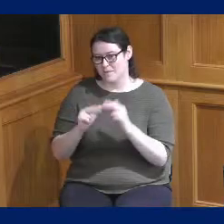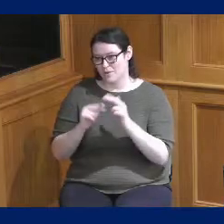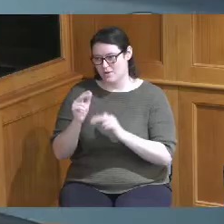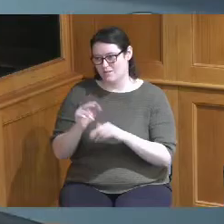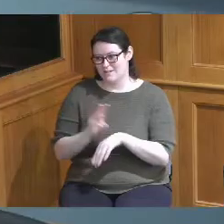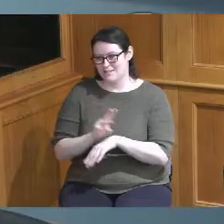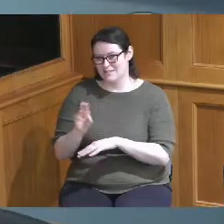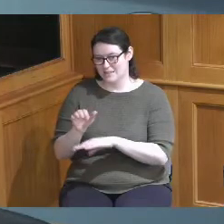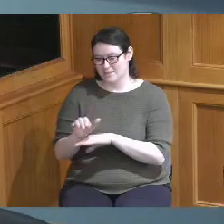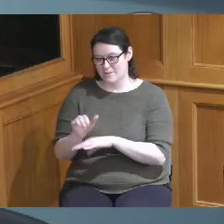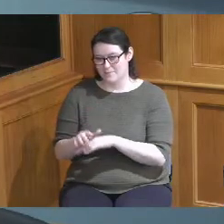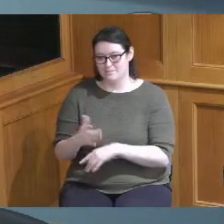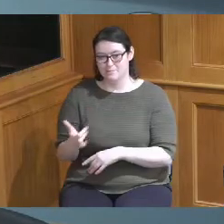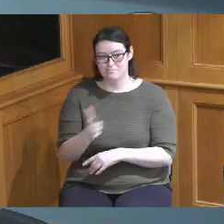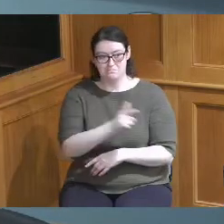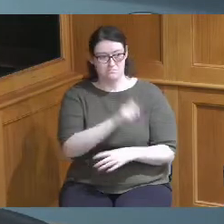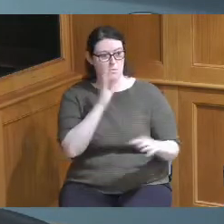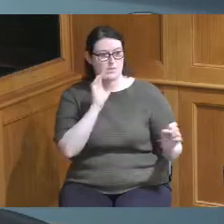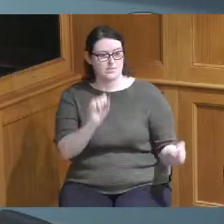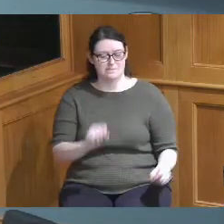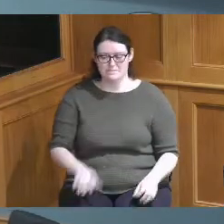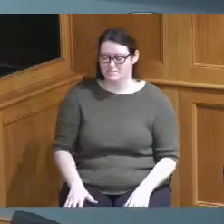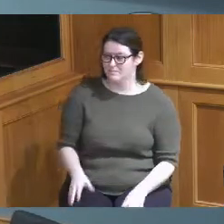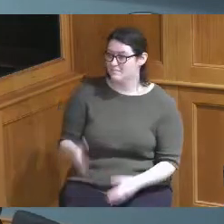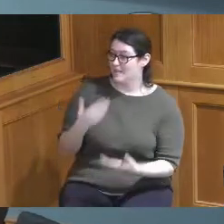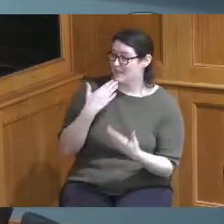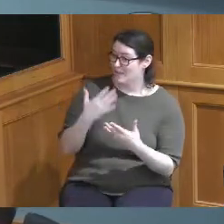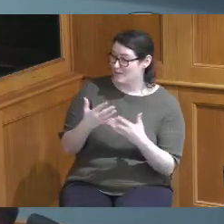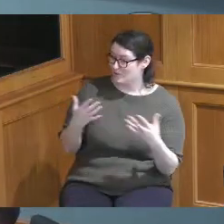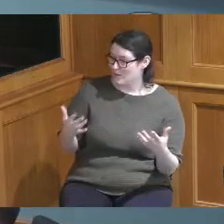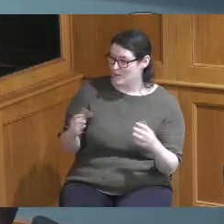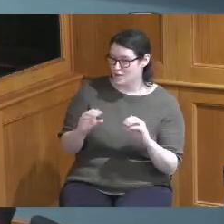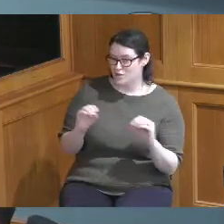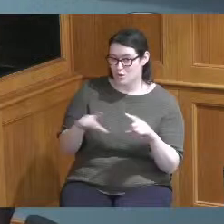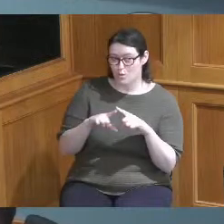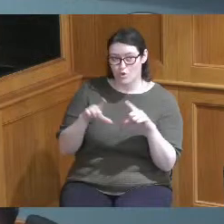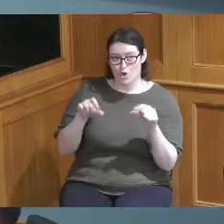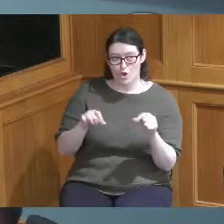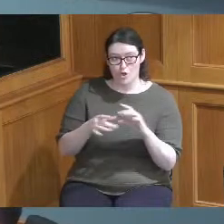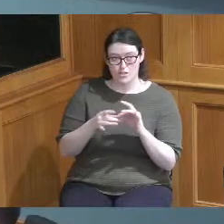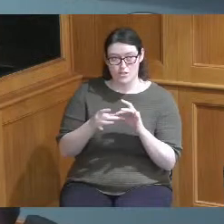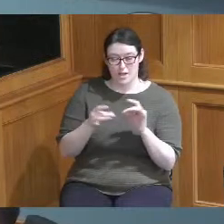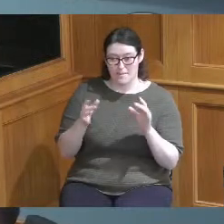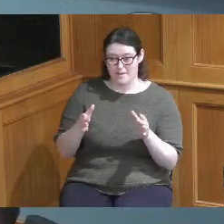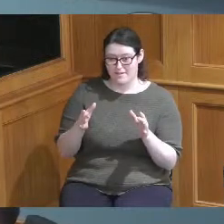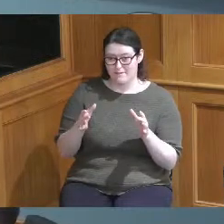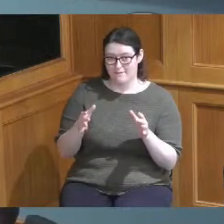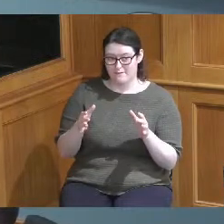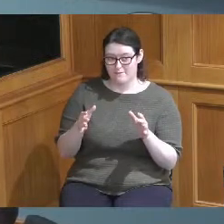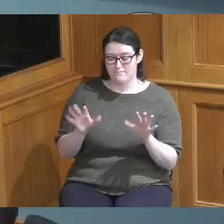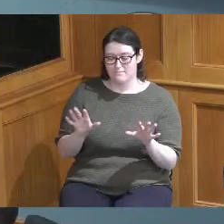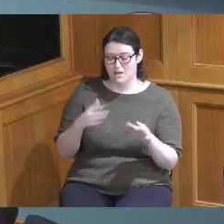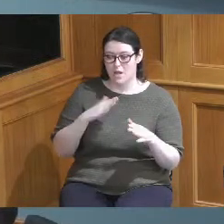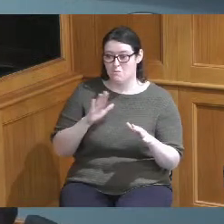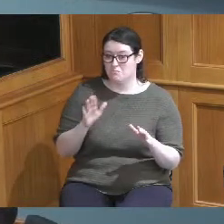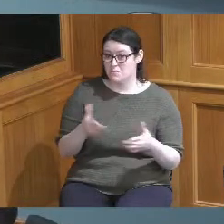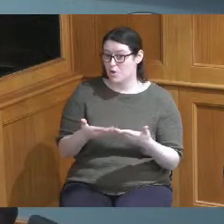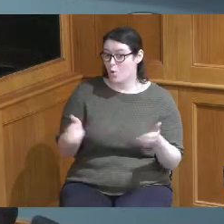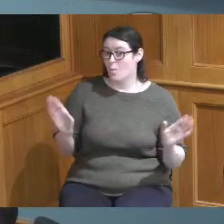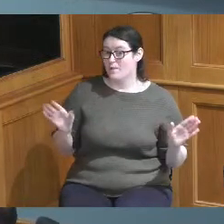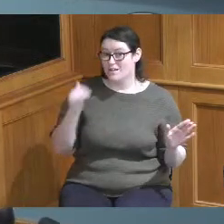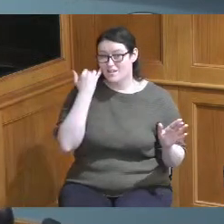you. Thank you very much. We don't have any cards from the audience on this, but I will open it up